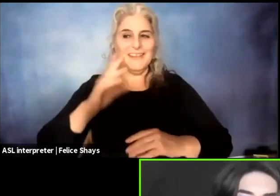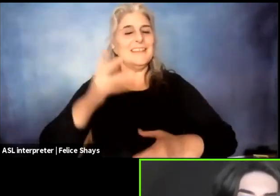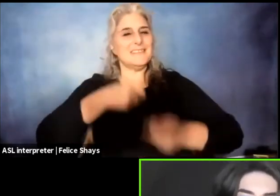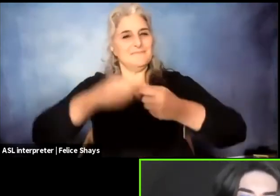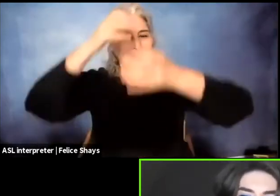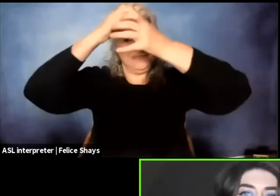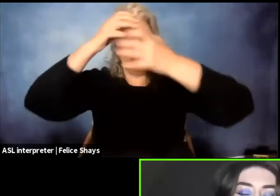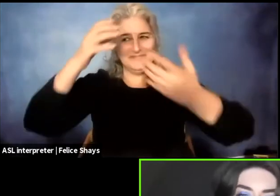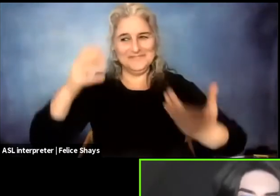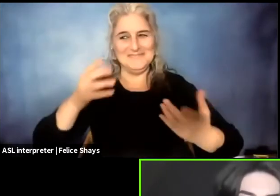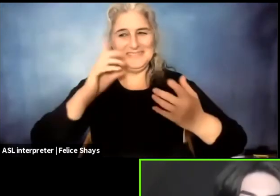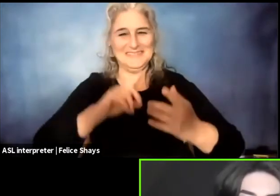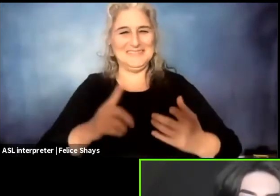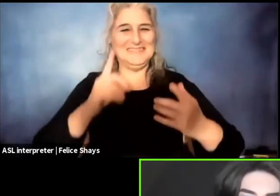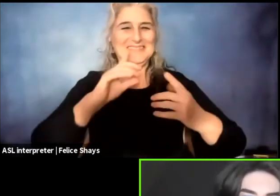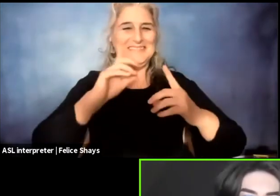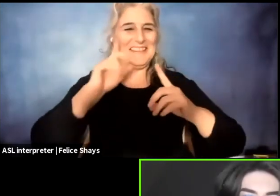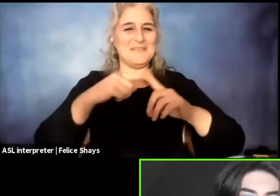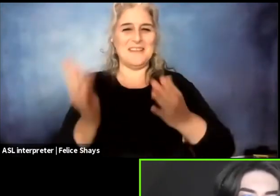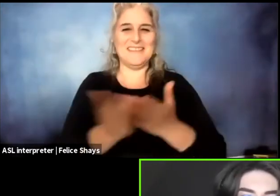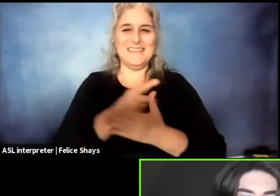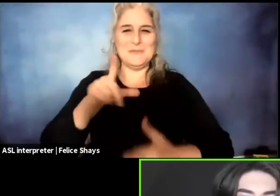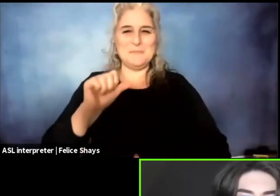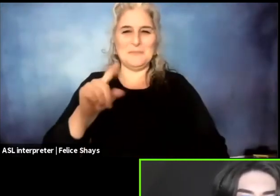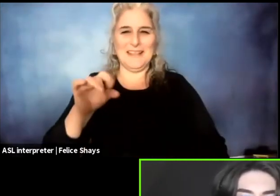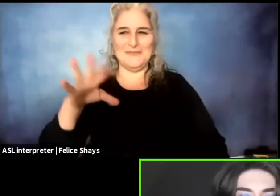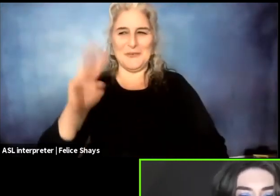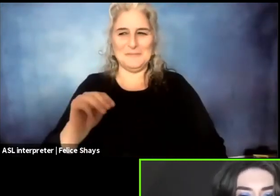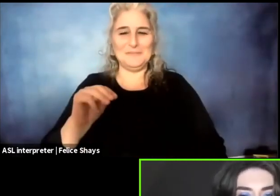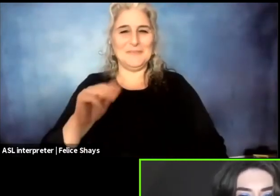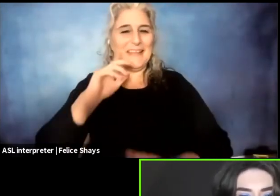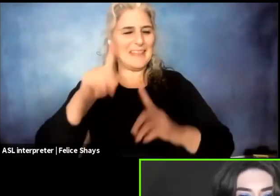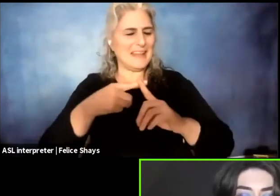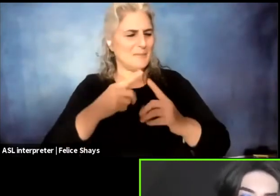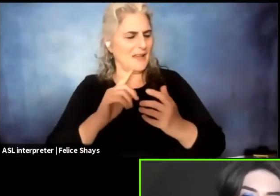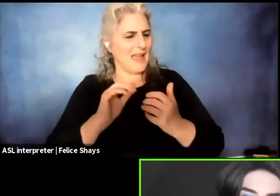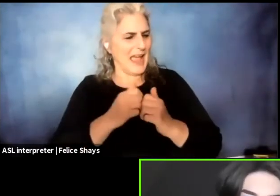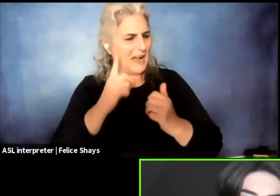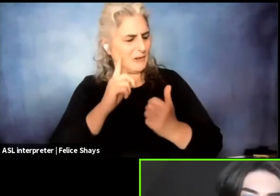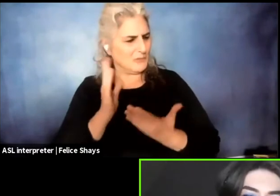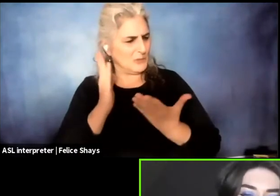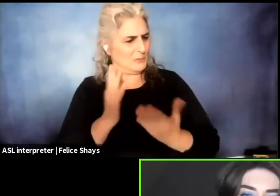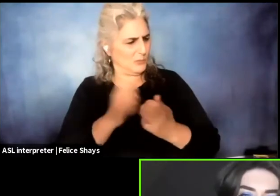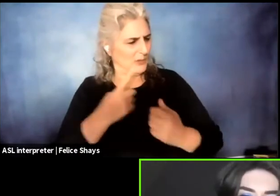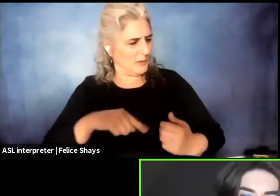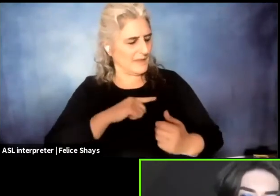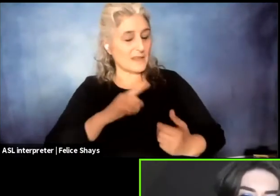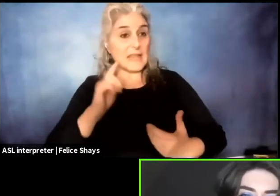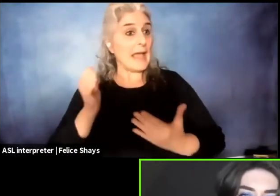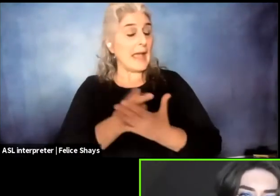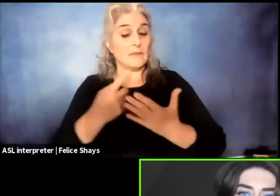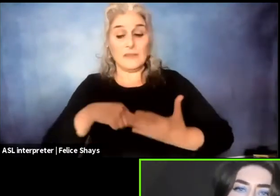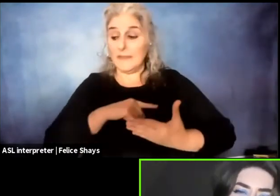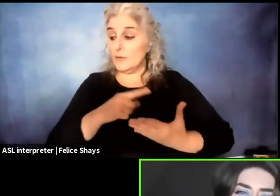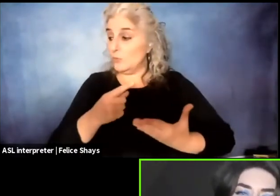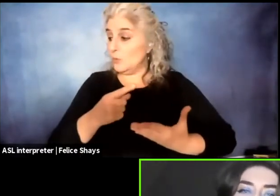right. When I think about a new platform, I think about like, how can we bring with us everything that